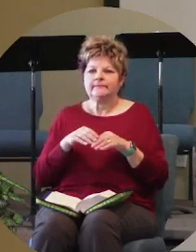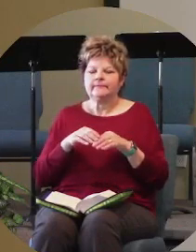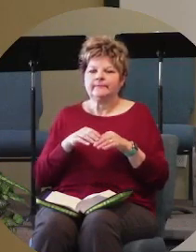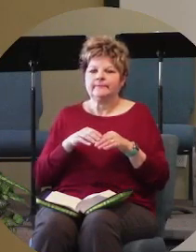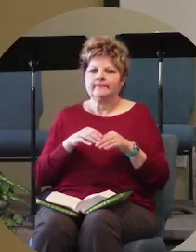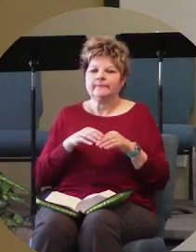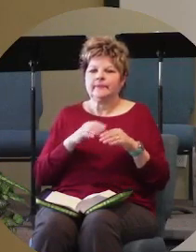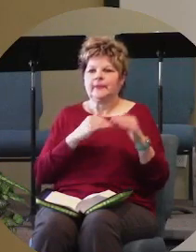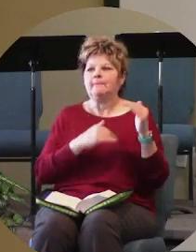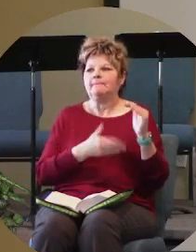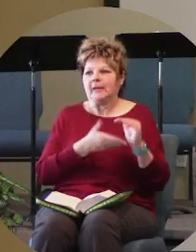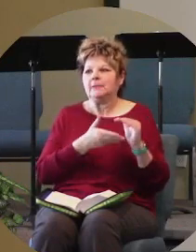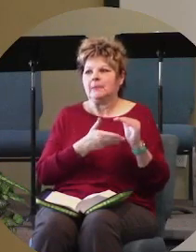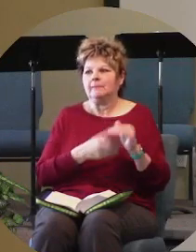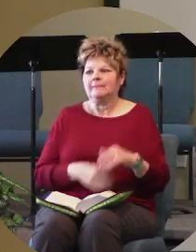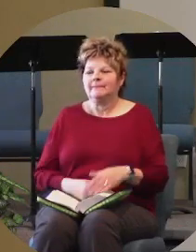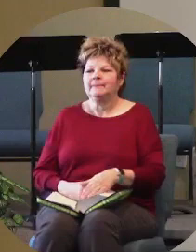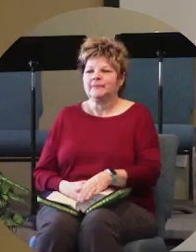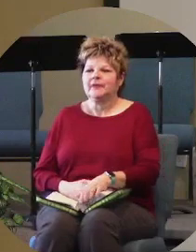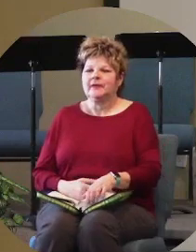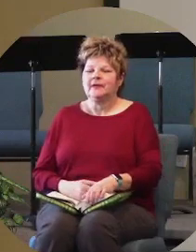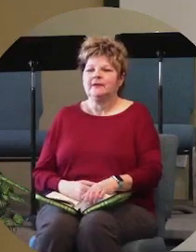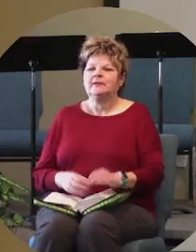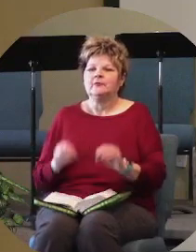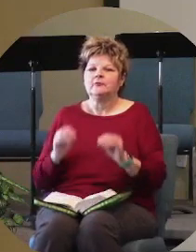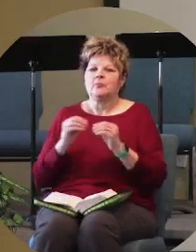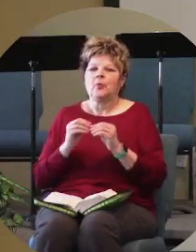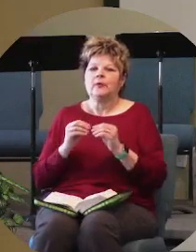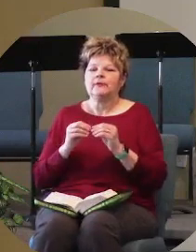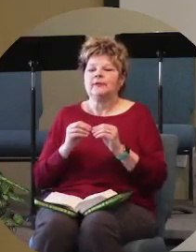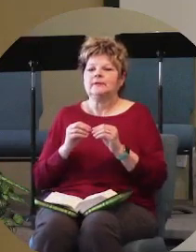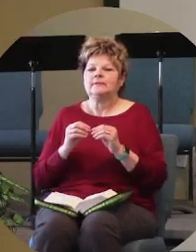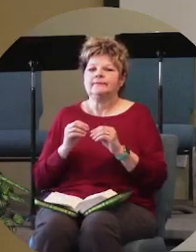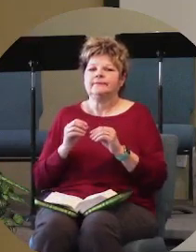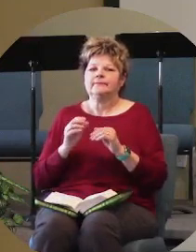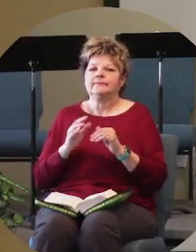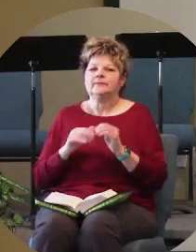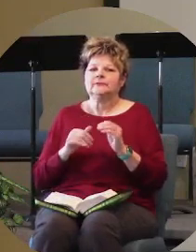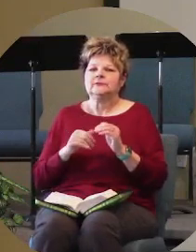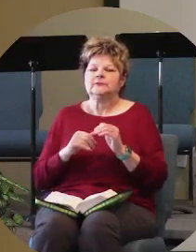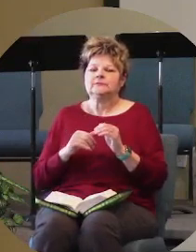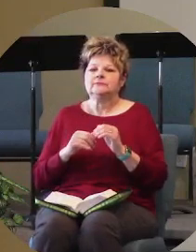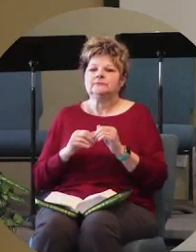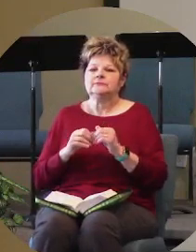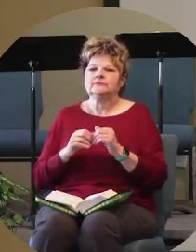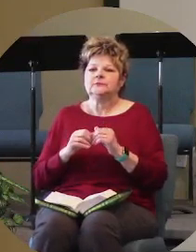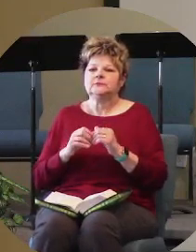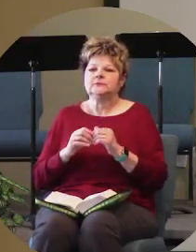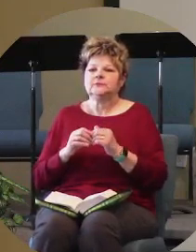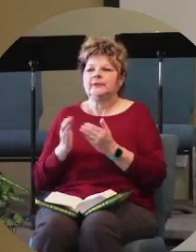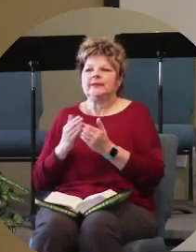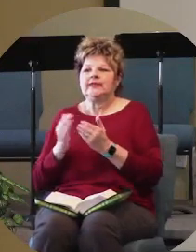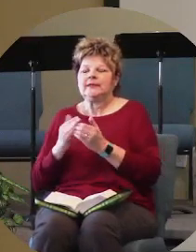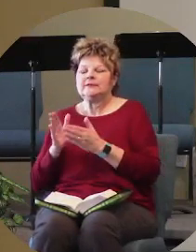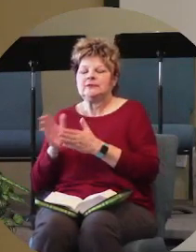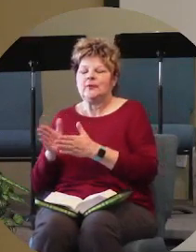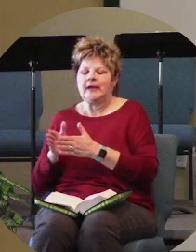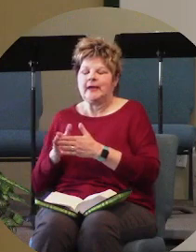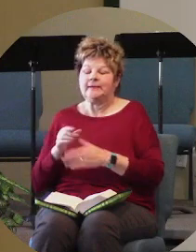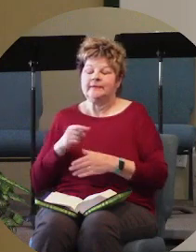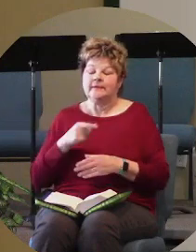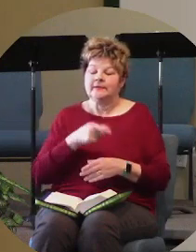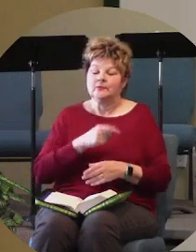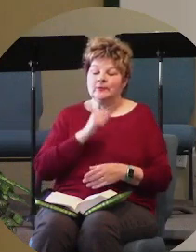There are things more valuable than just shooting from the hip. And Ray, this one didn't fail